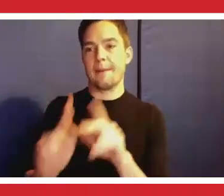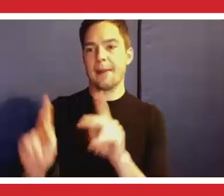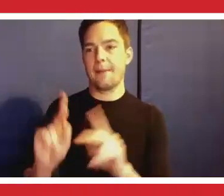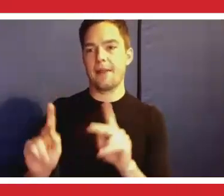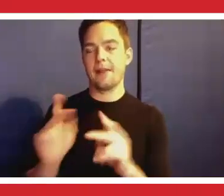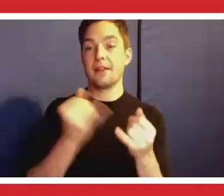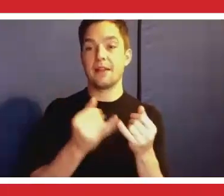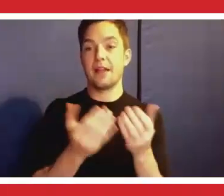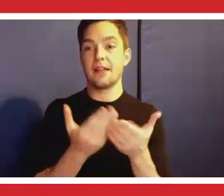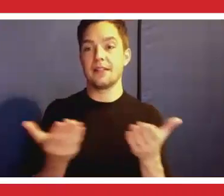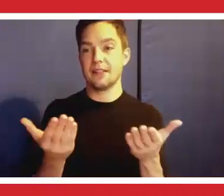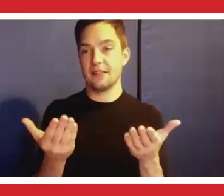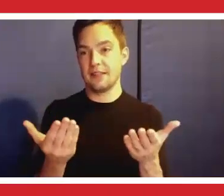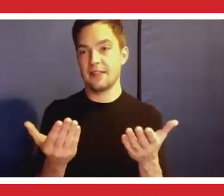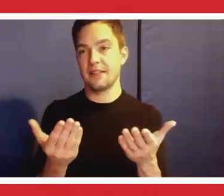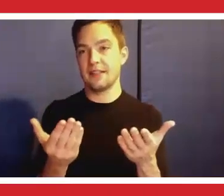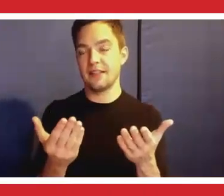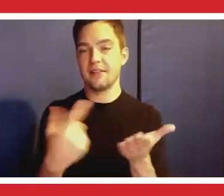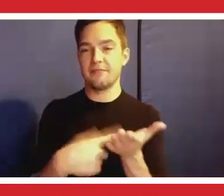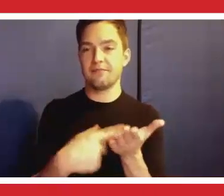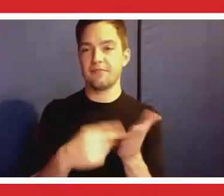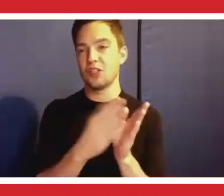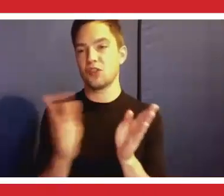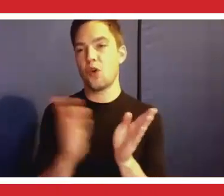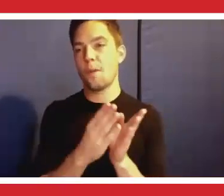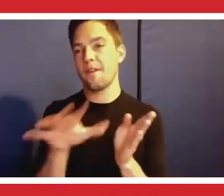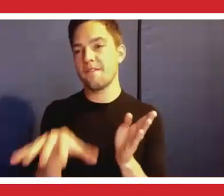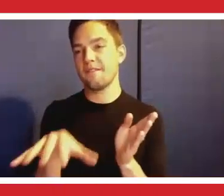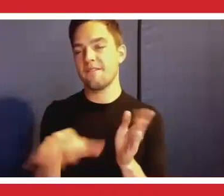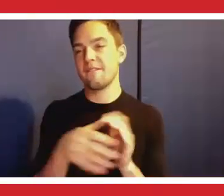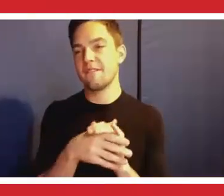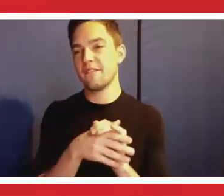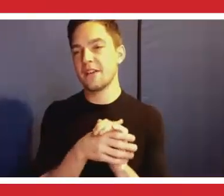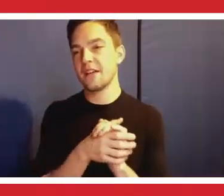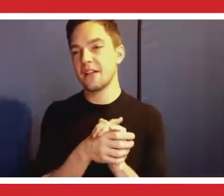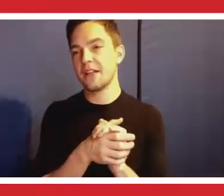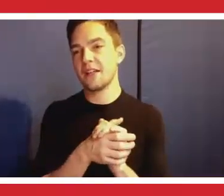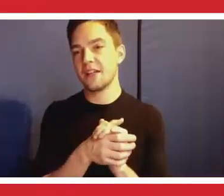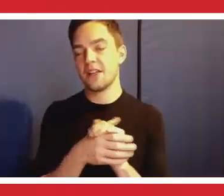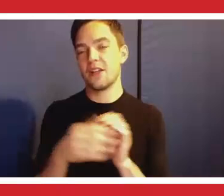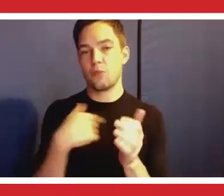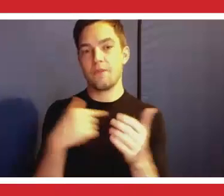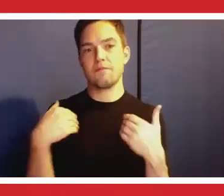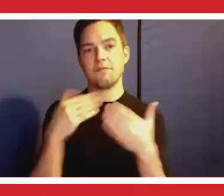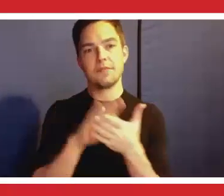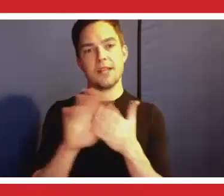I will stop after that here to have a nice conversation, is